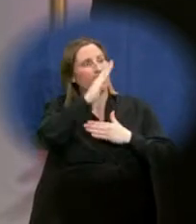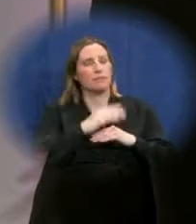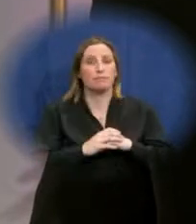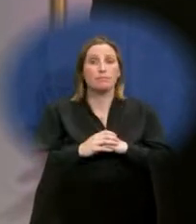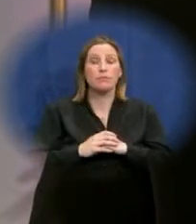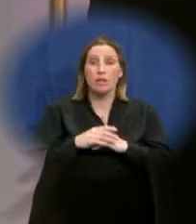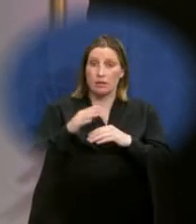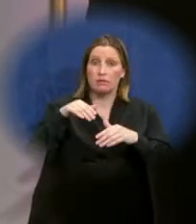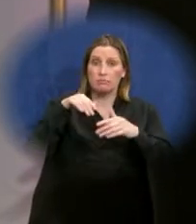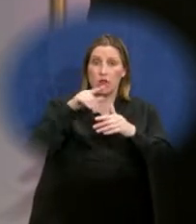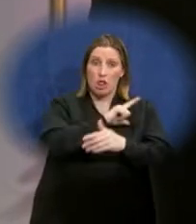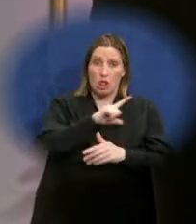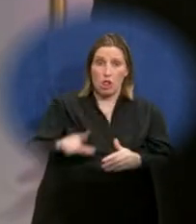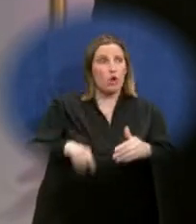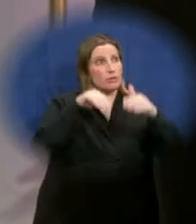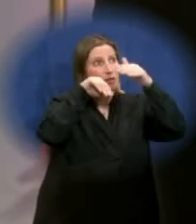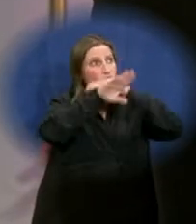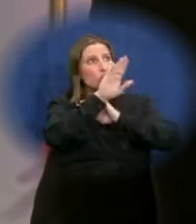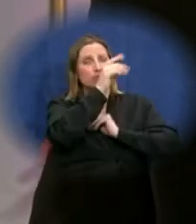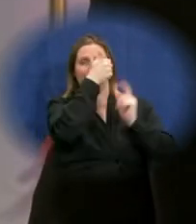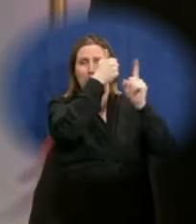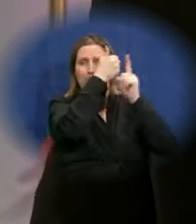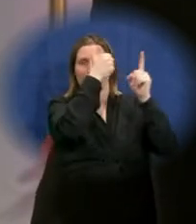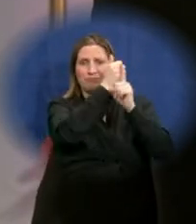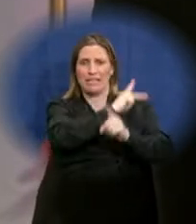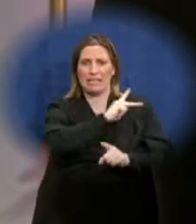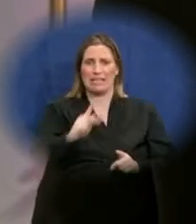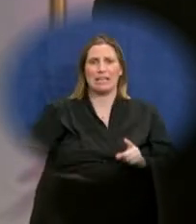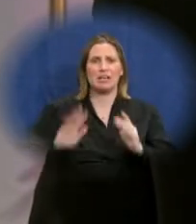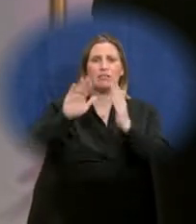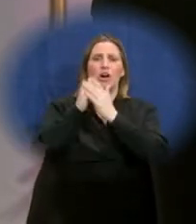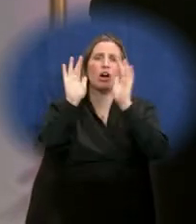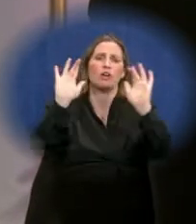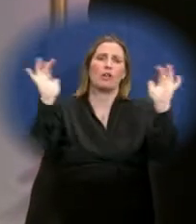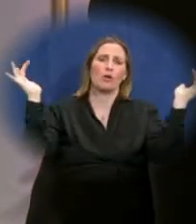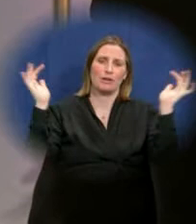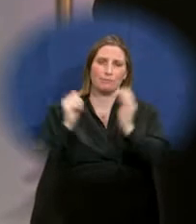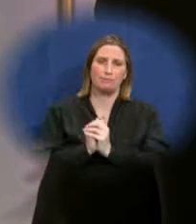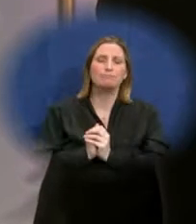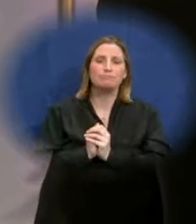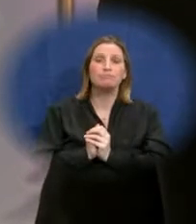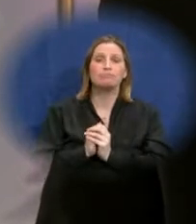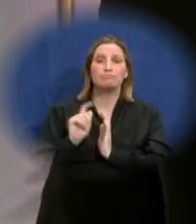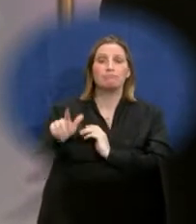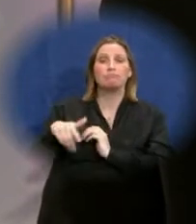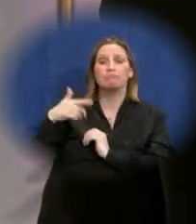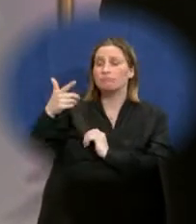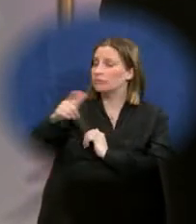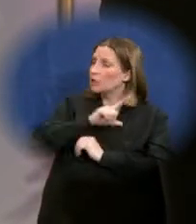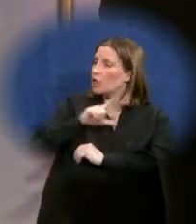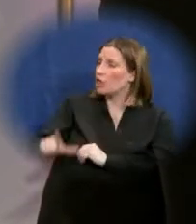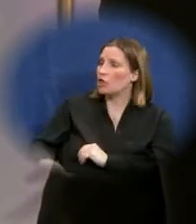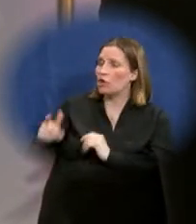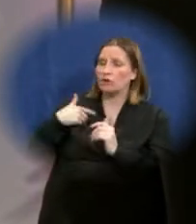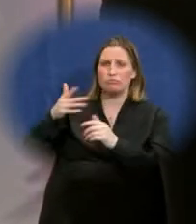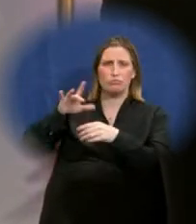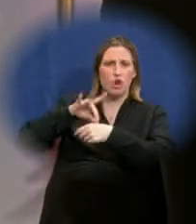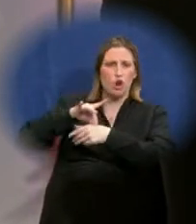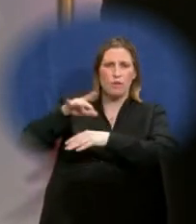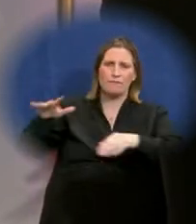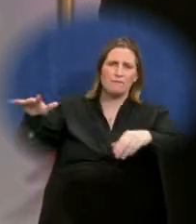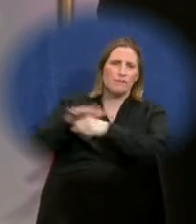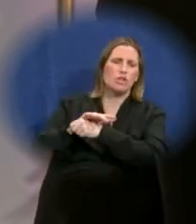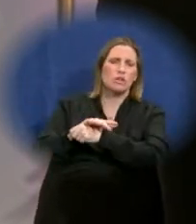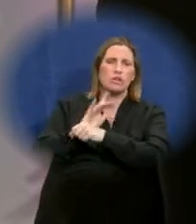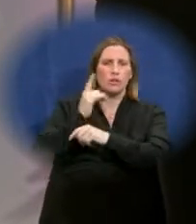is King of glory. Let the Lord enter. He is King of glory. The Lord's are the earth and its fullness, the world and those who